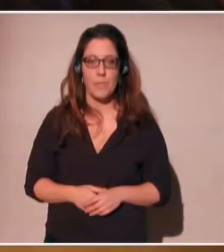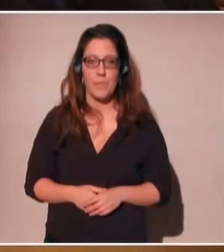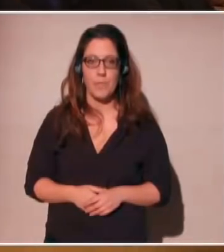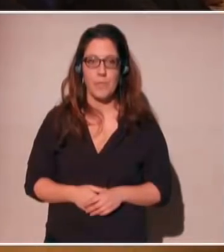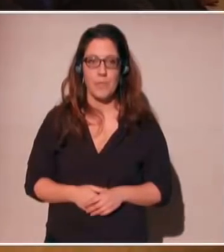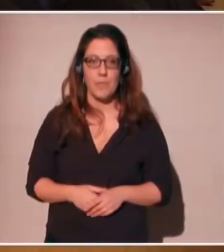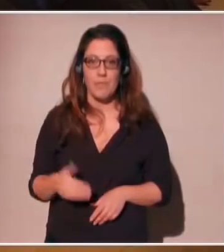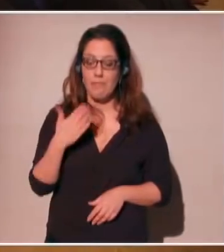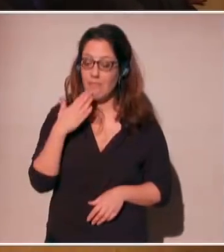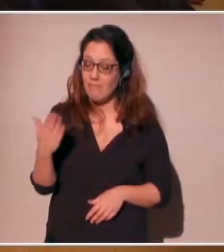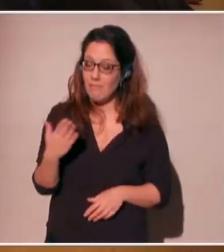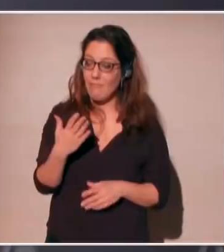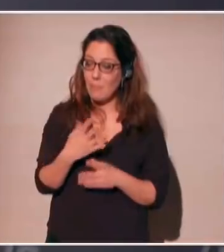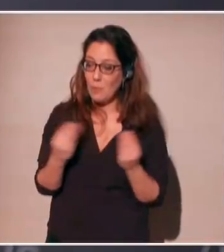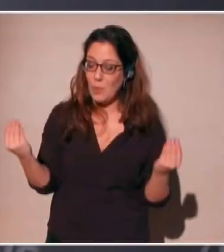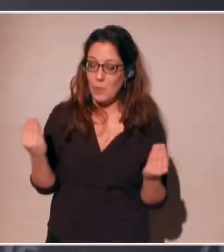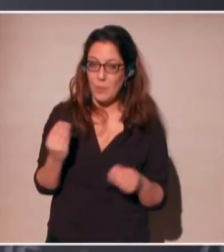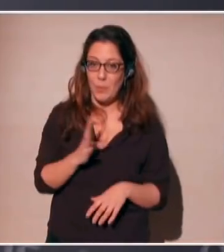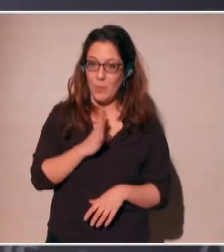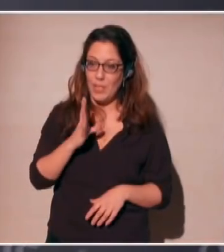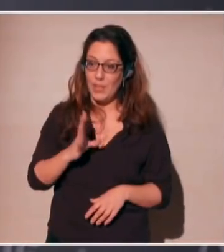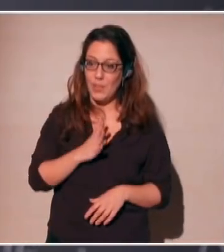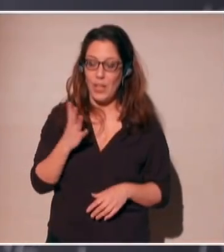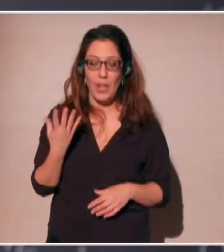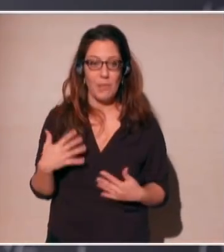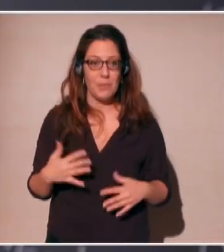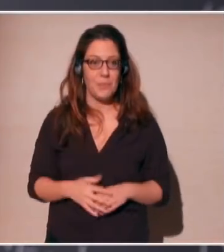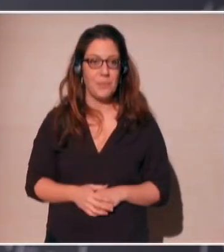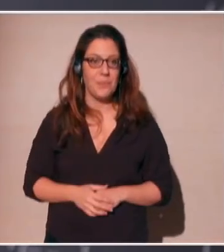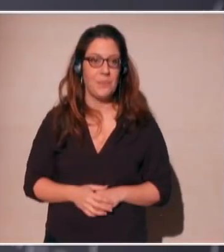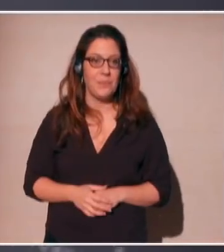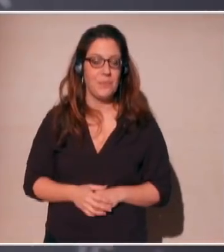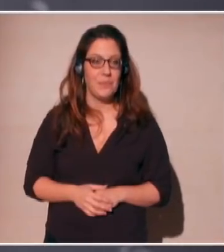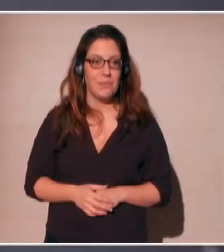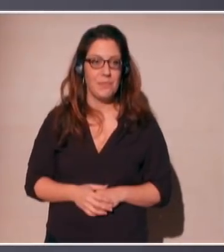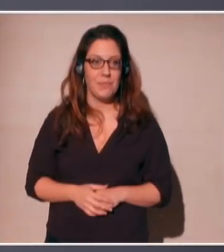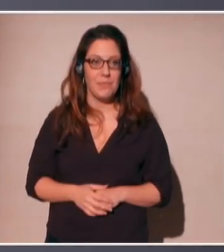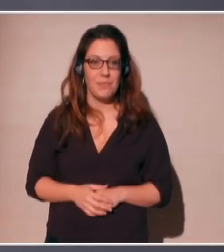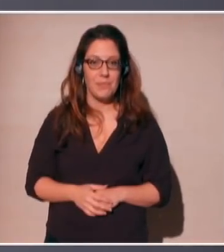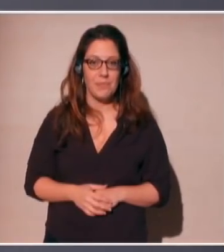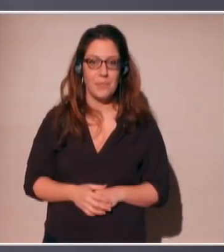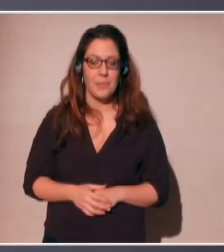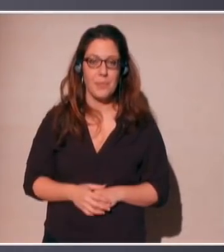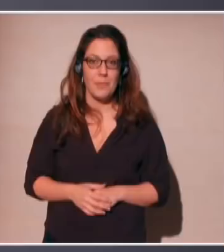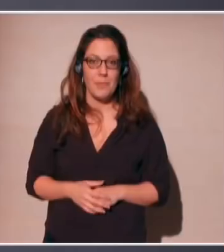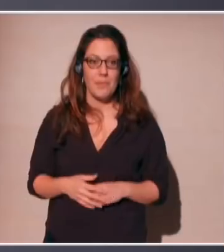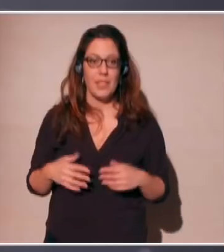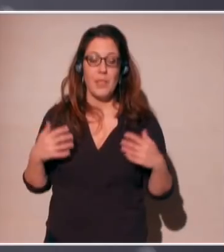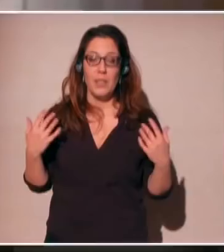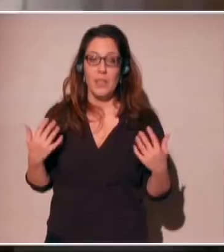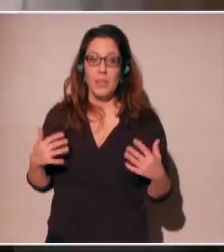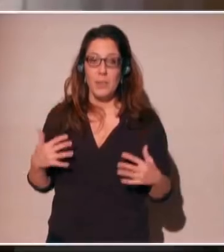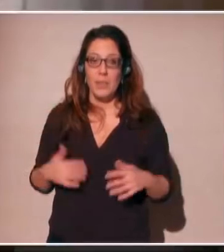Thank you so much, Professor Balicer. Wow, such opportunities and such challenges for us with IA and